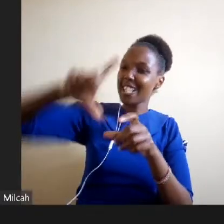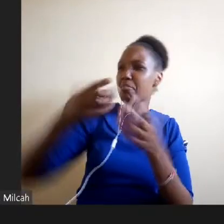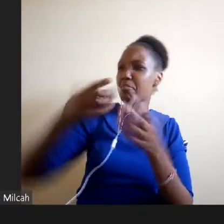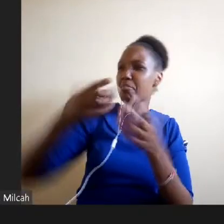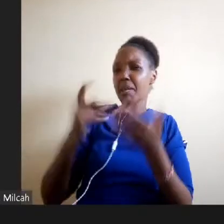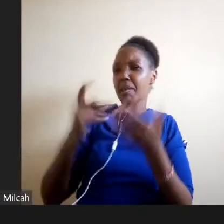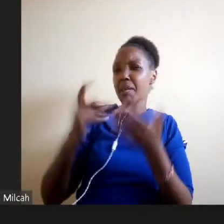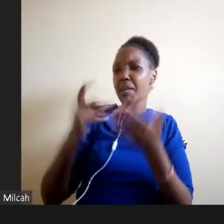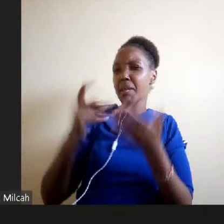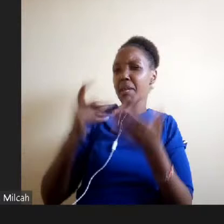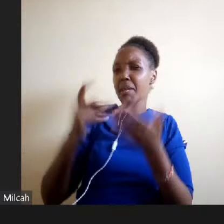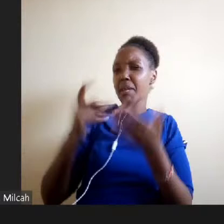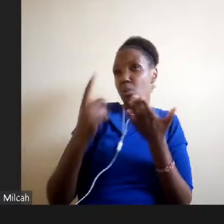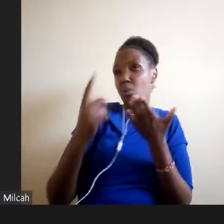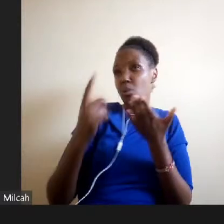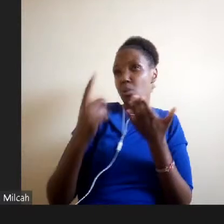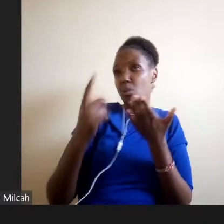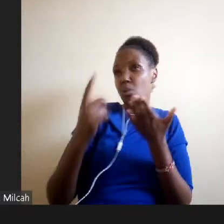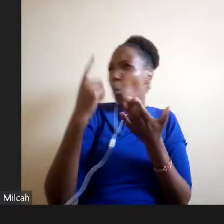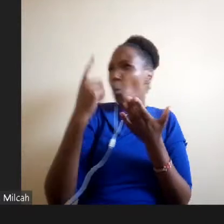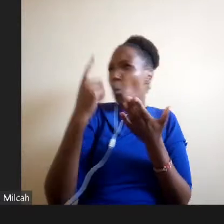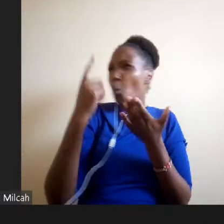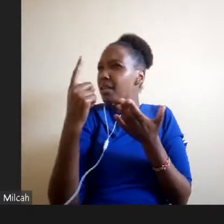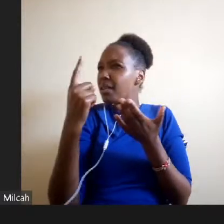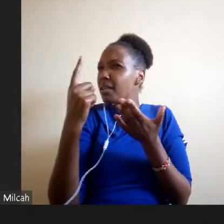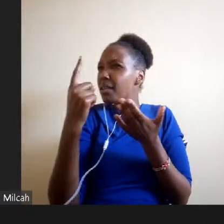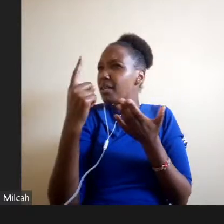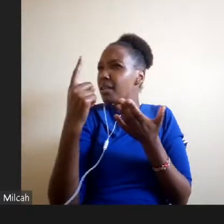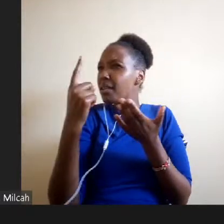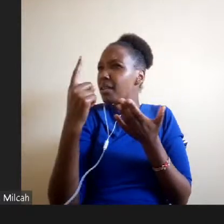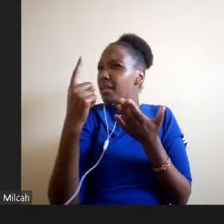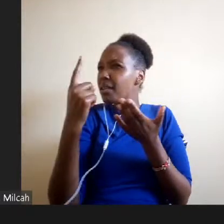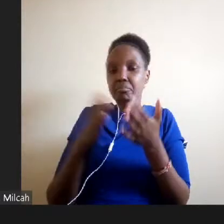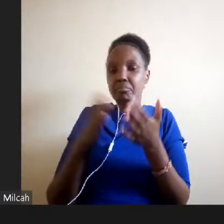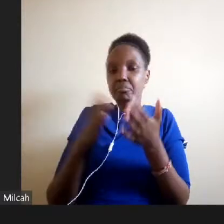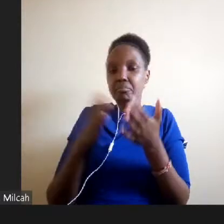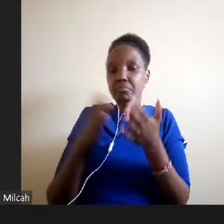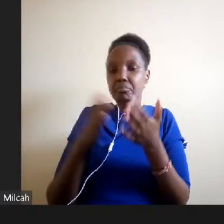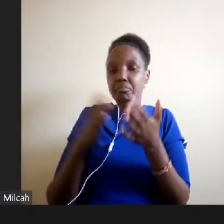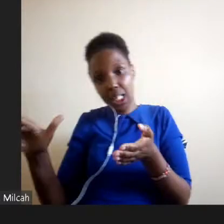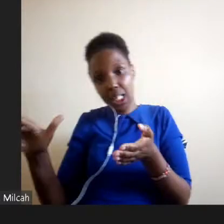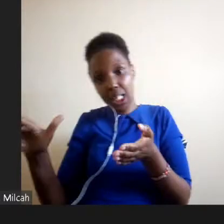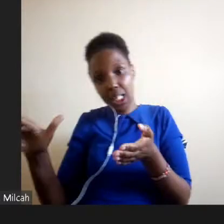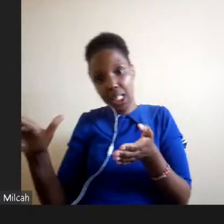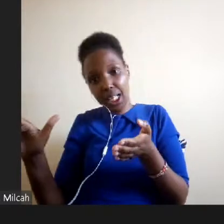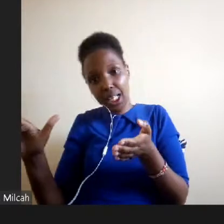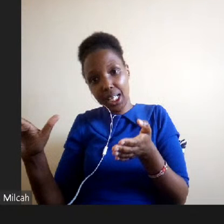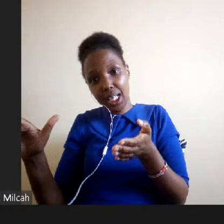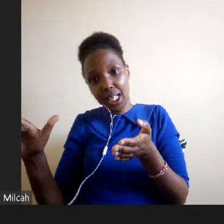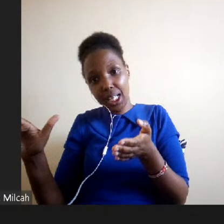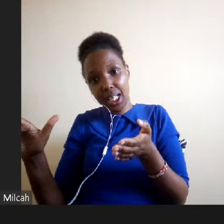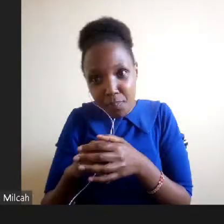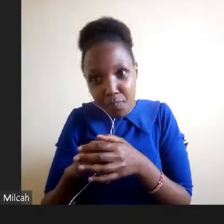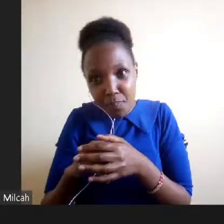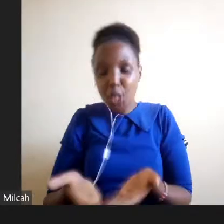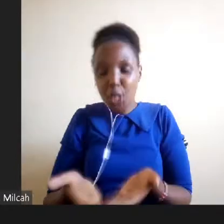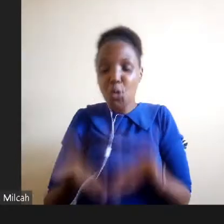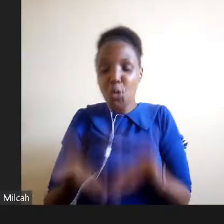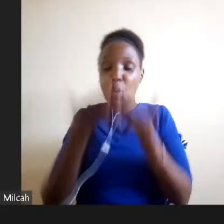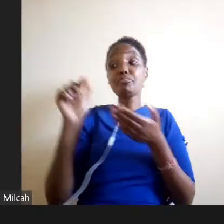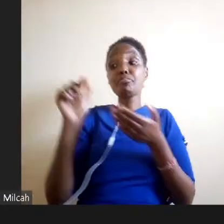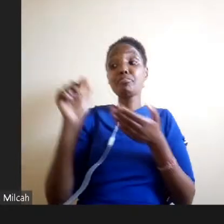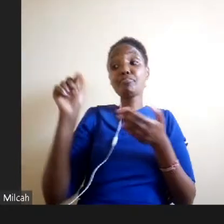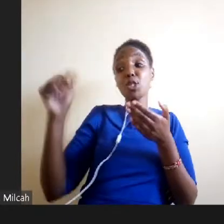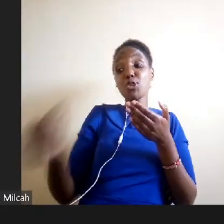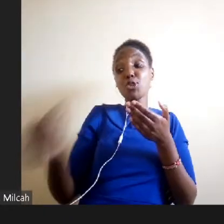least one character as a capital letter to just make it more strong. So when we help our children start creating strong passwords, we